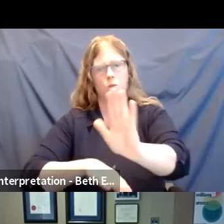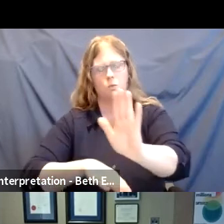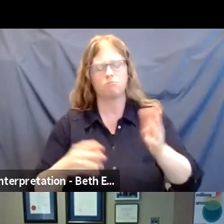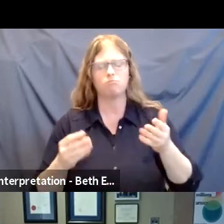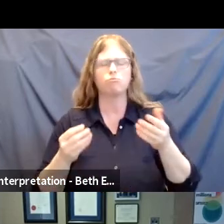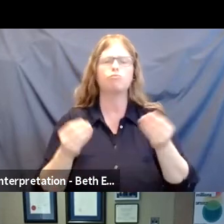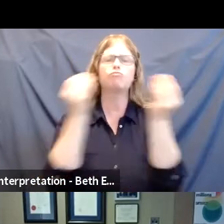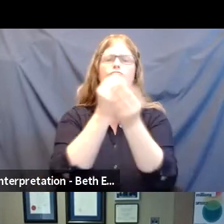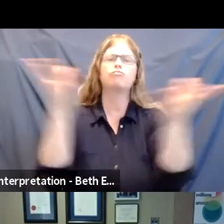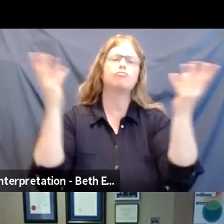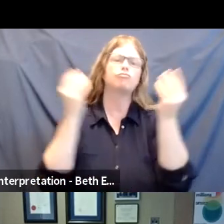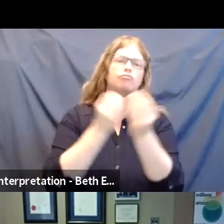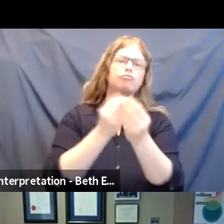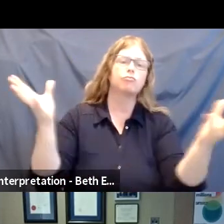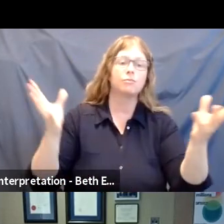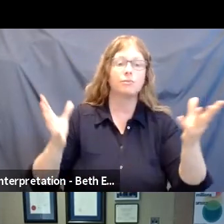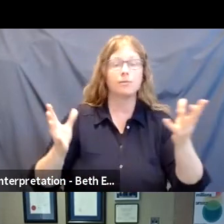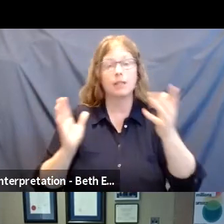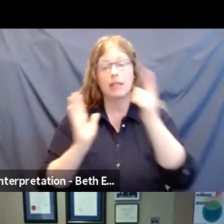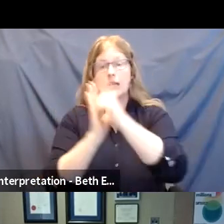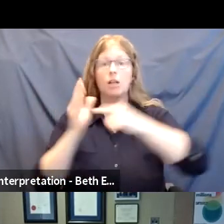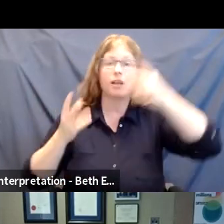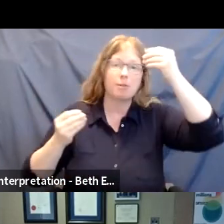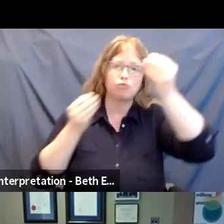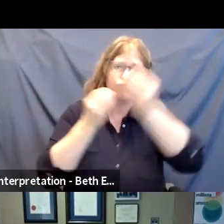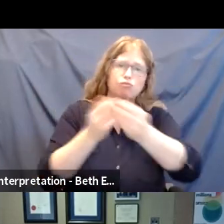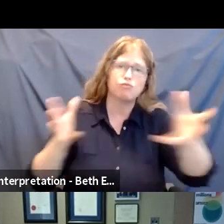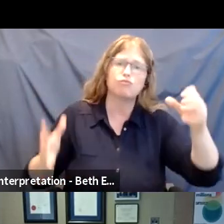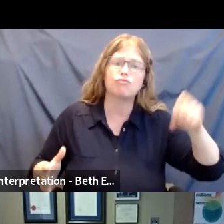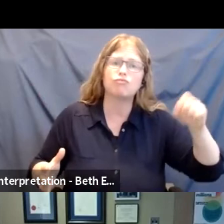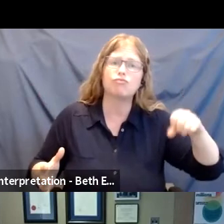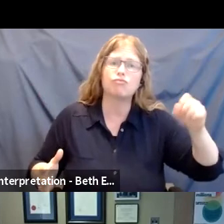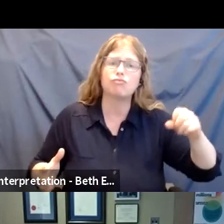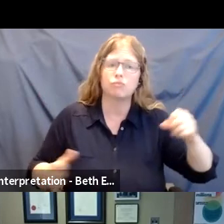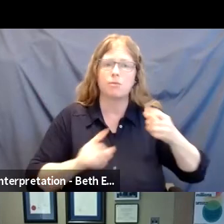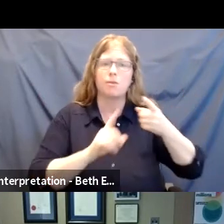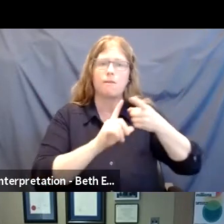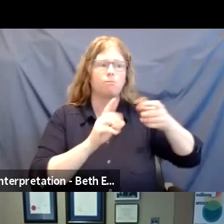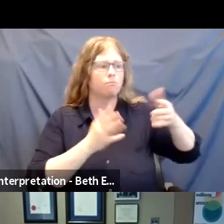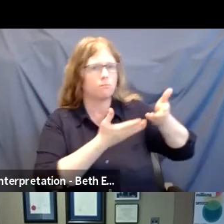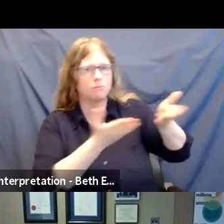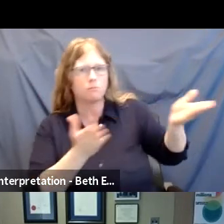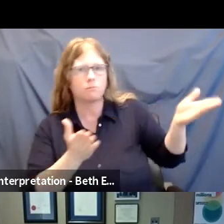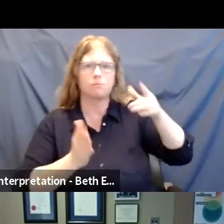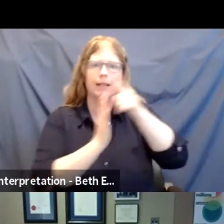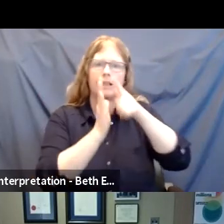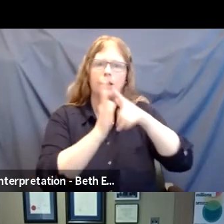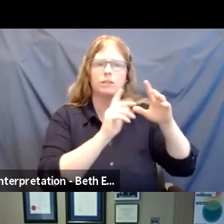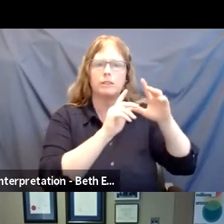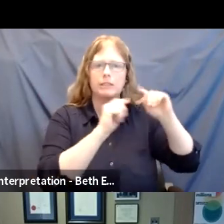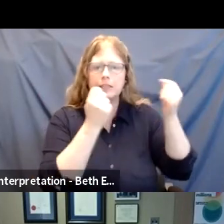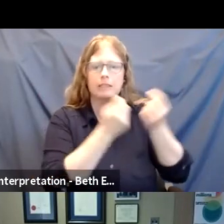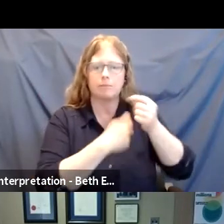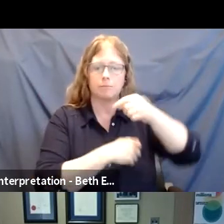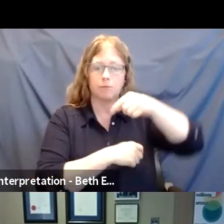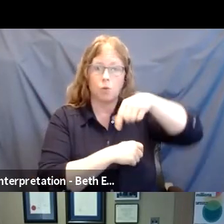legal information, and the answers that we're providing are being provided by our legal experts or written in the Q&A. They're